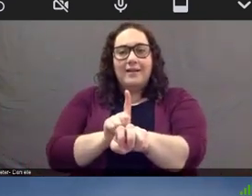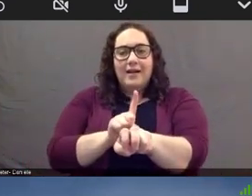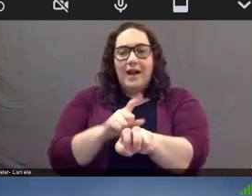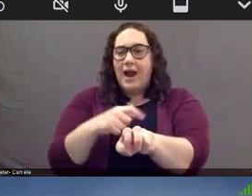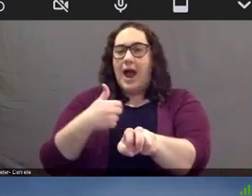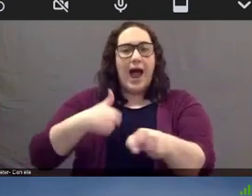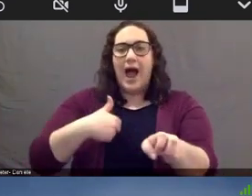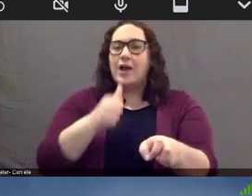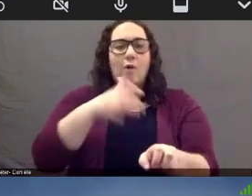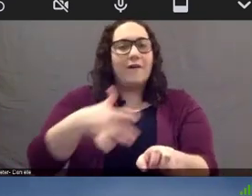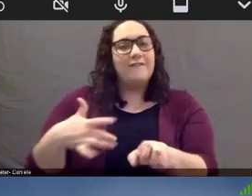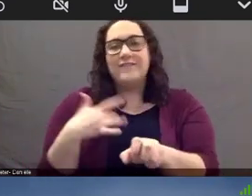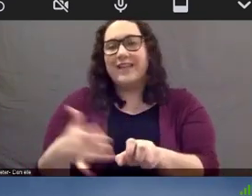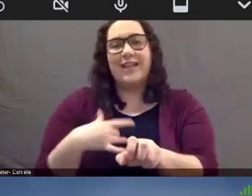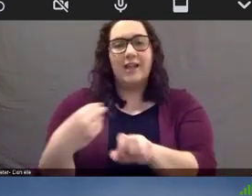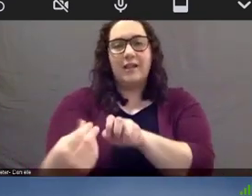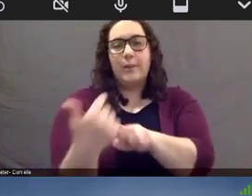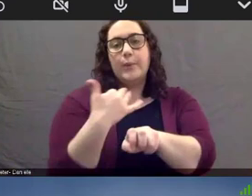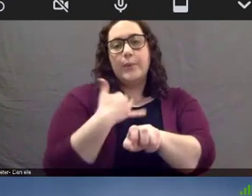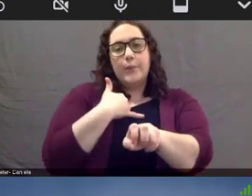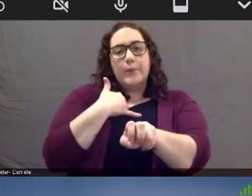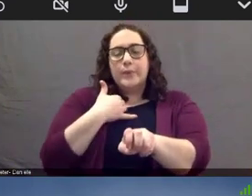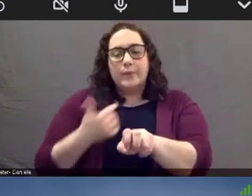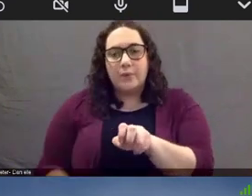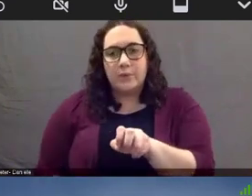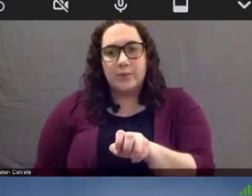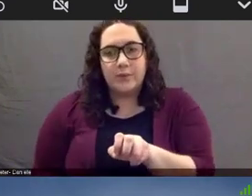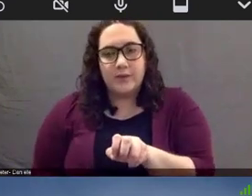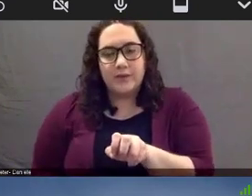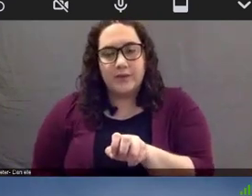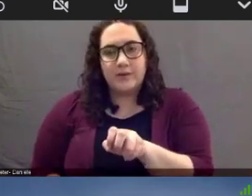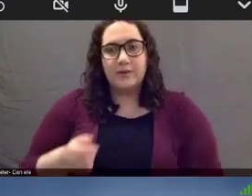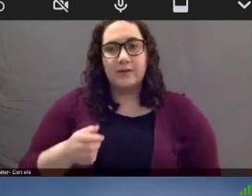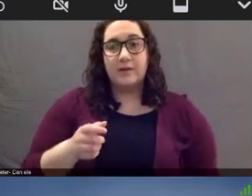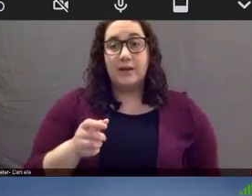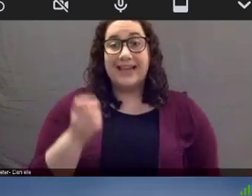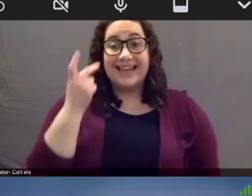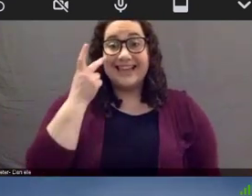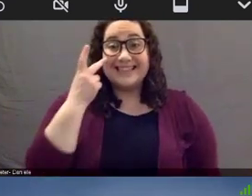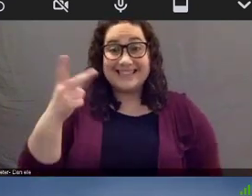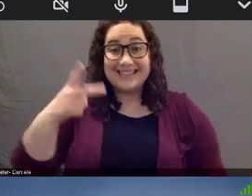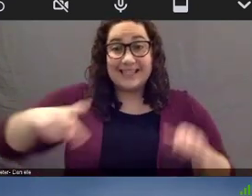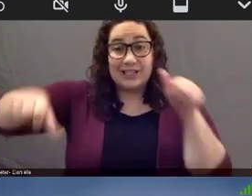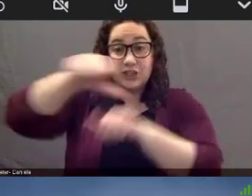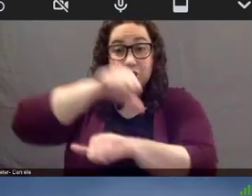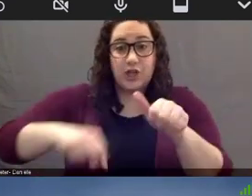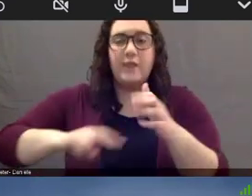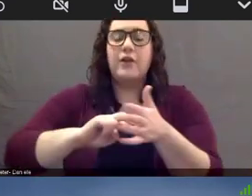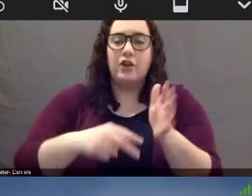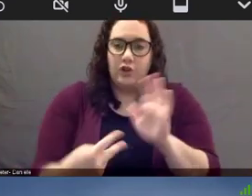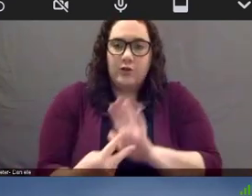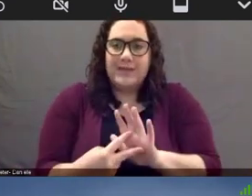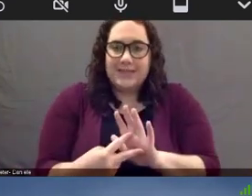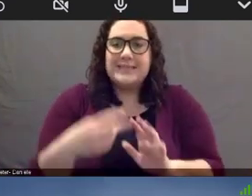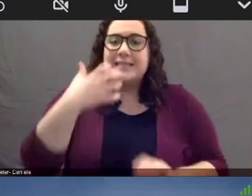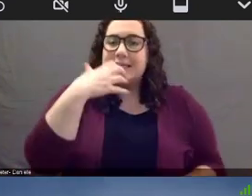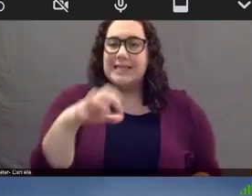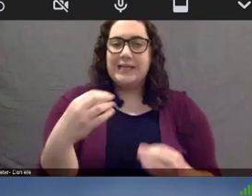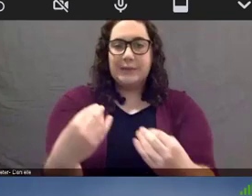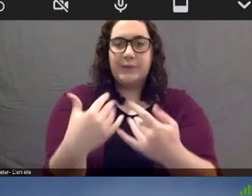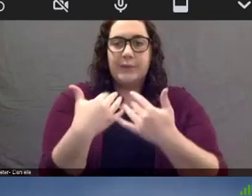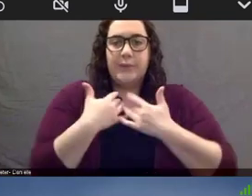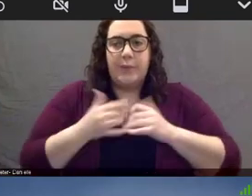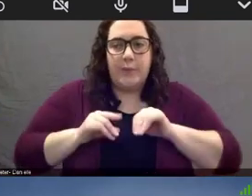right? It's the radiation from the flames that's heating you, right? So that's why sometimes if you're sitting on at a fire on a cold